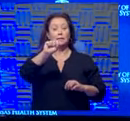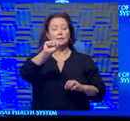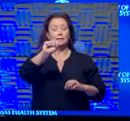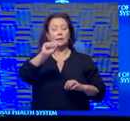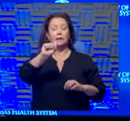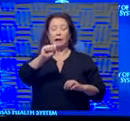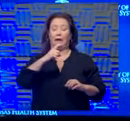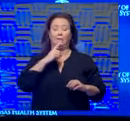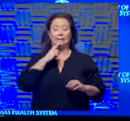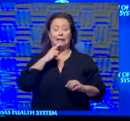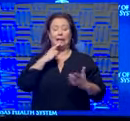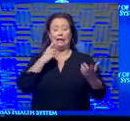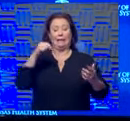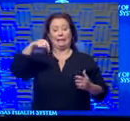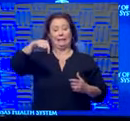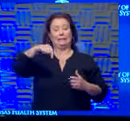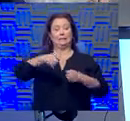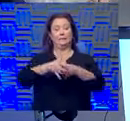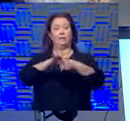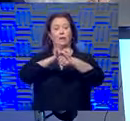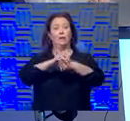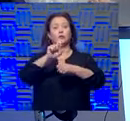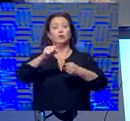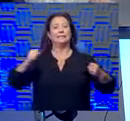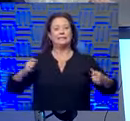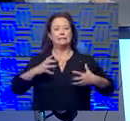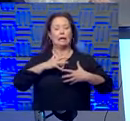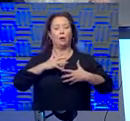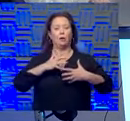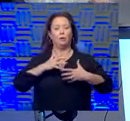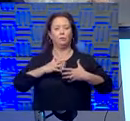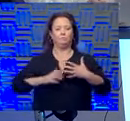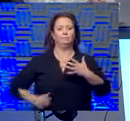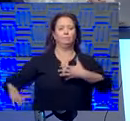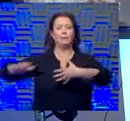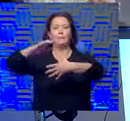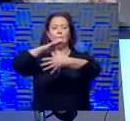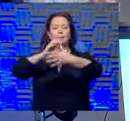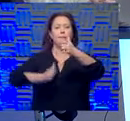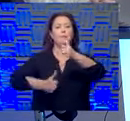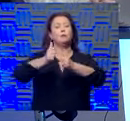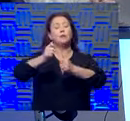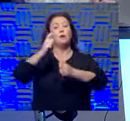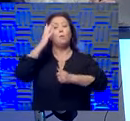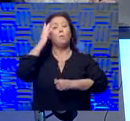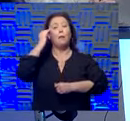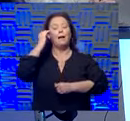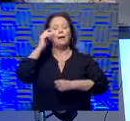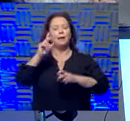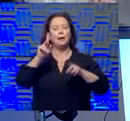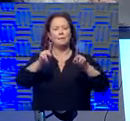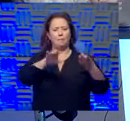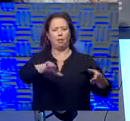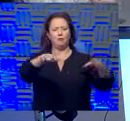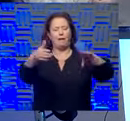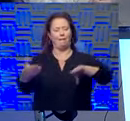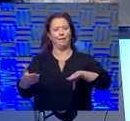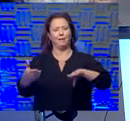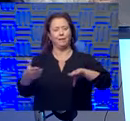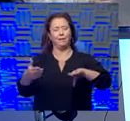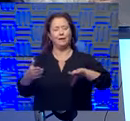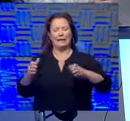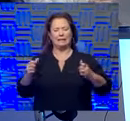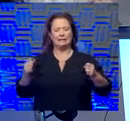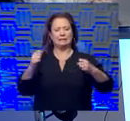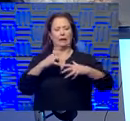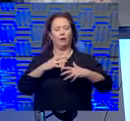I dare say, Dana, this is the one that should scare us the most because of the number of people who are dying from it. And it is much scarier than influenza.